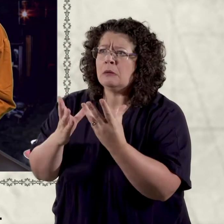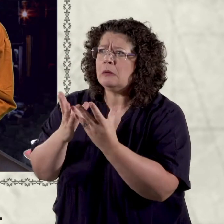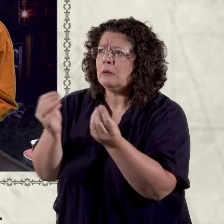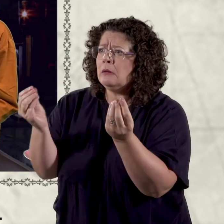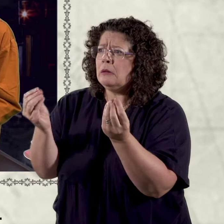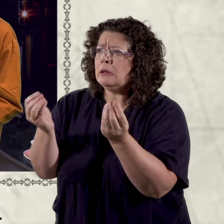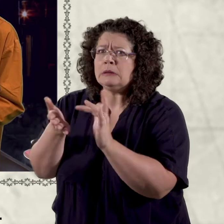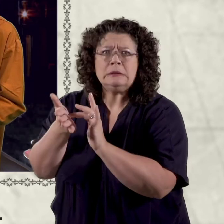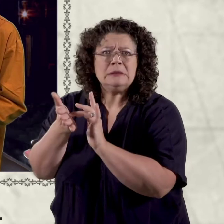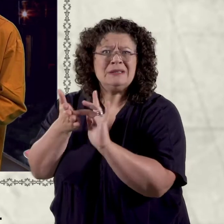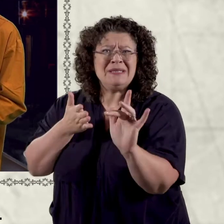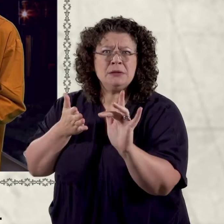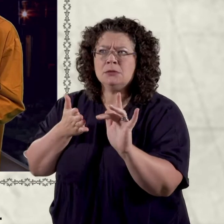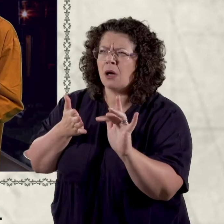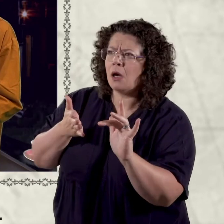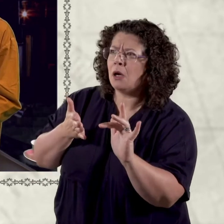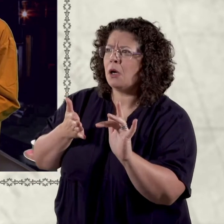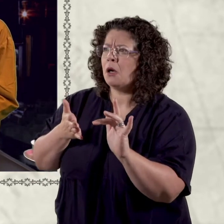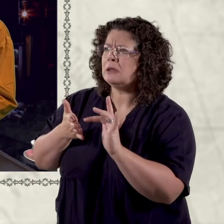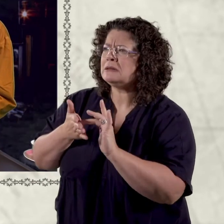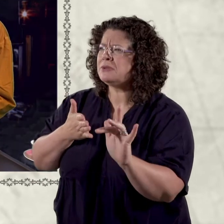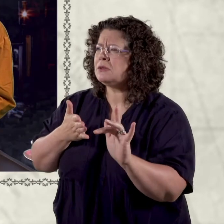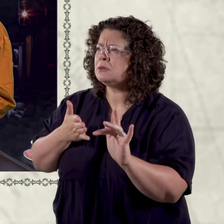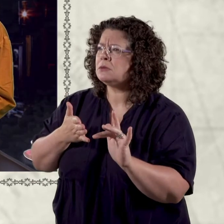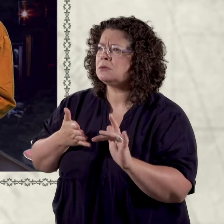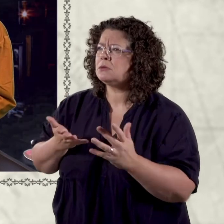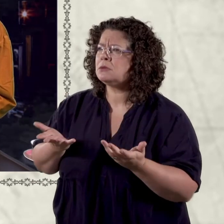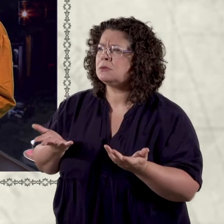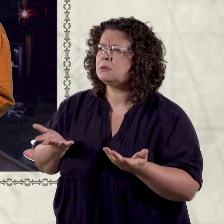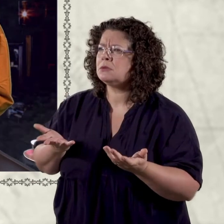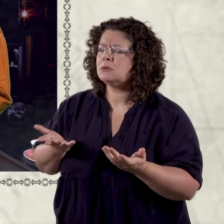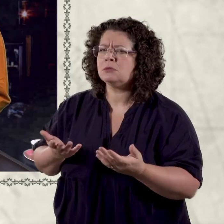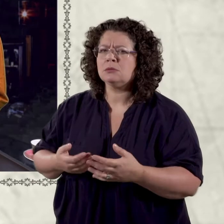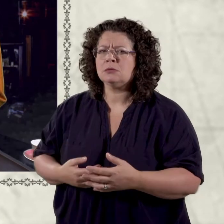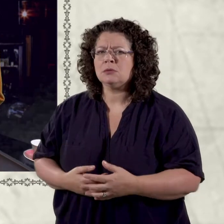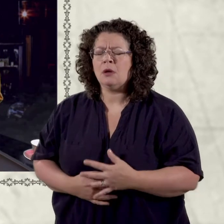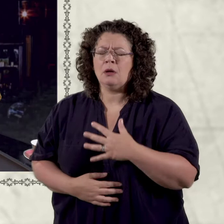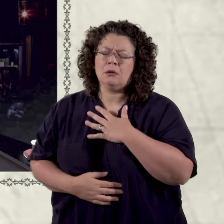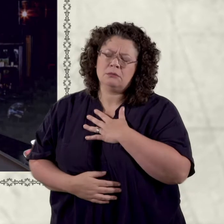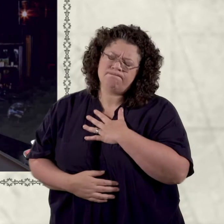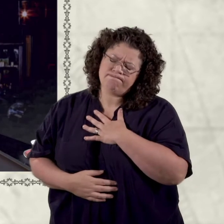completely disappeared. Oh dear, dear me.